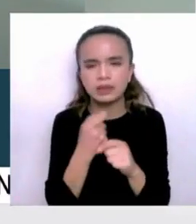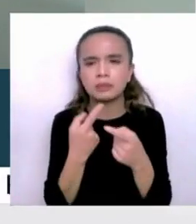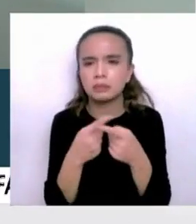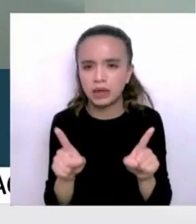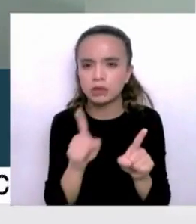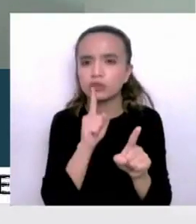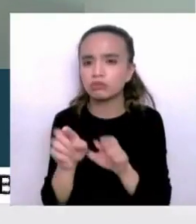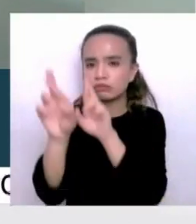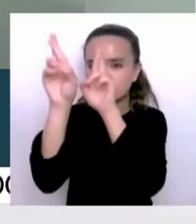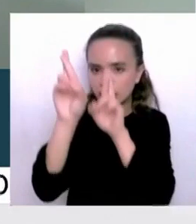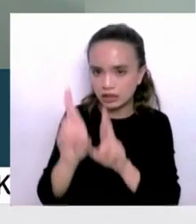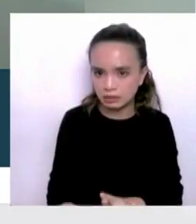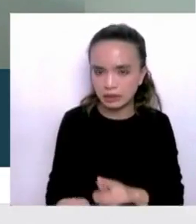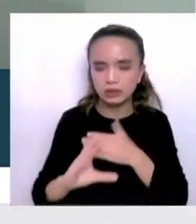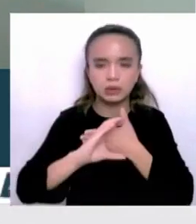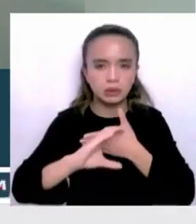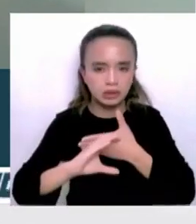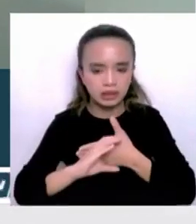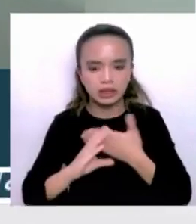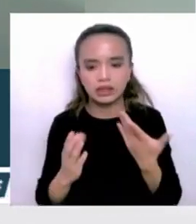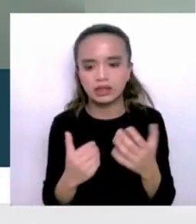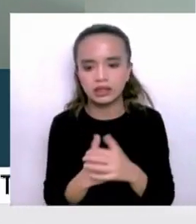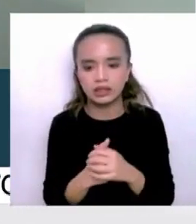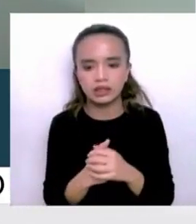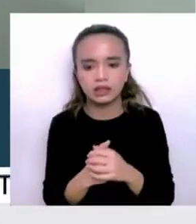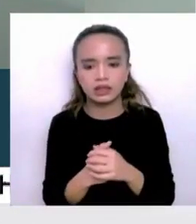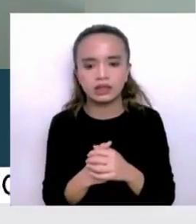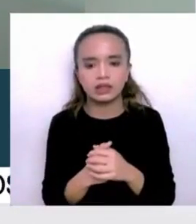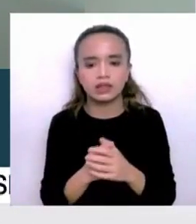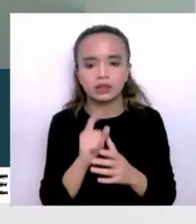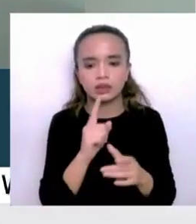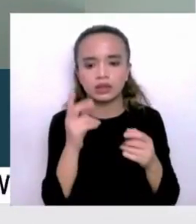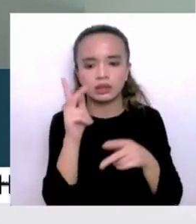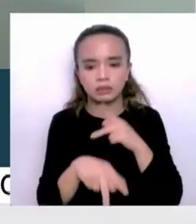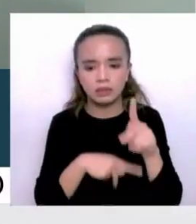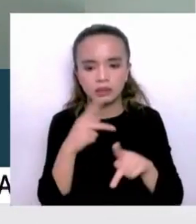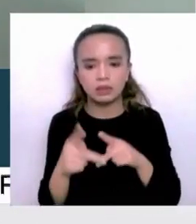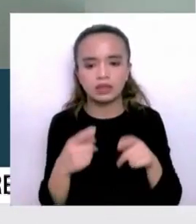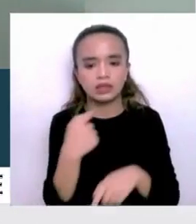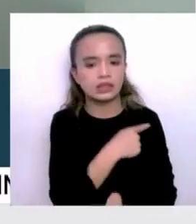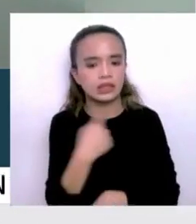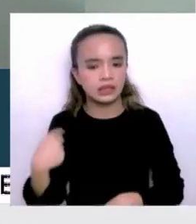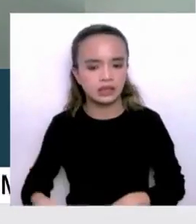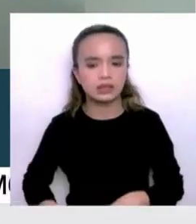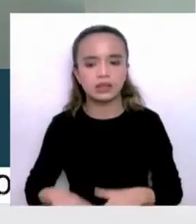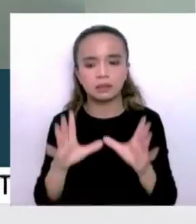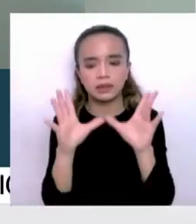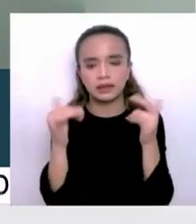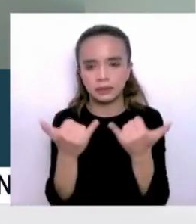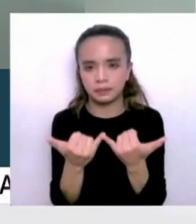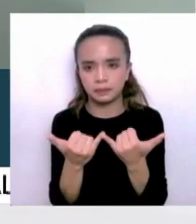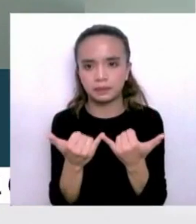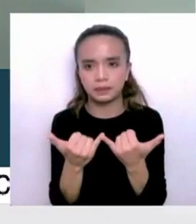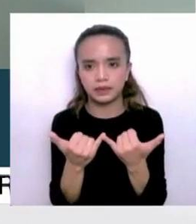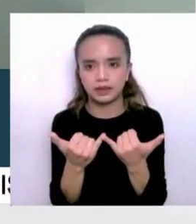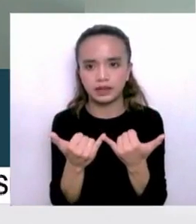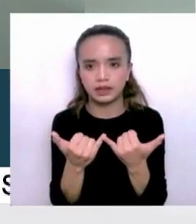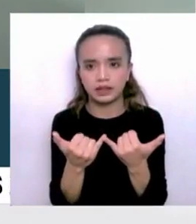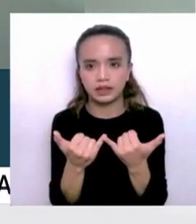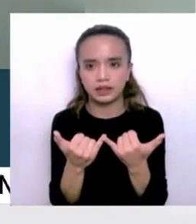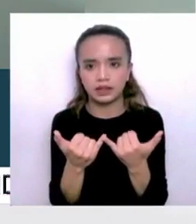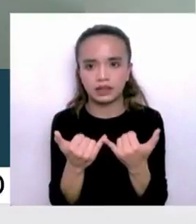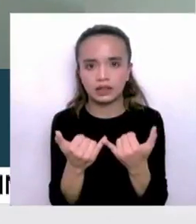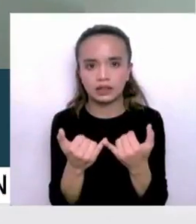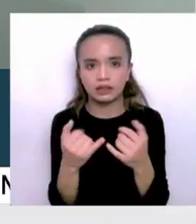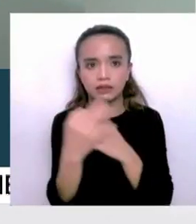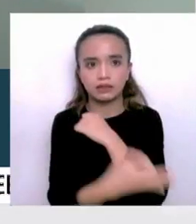respect contracts, sanctity of contracts to individual Chinese companies. But I will cut our foreign relations